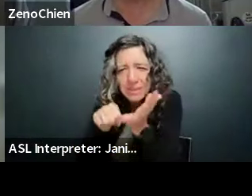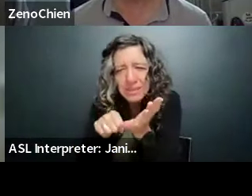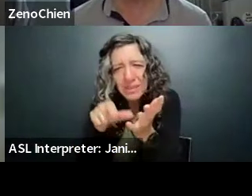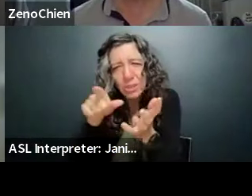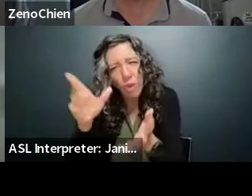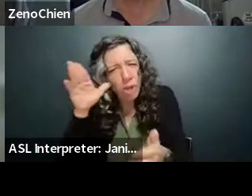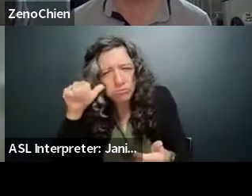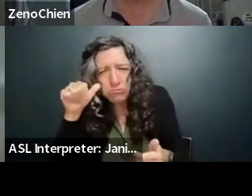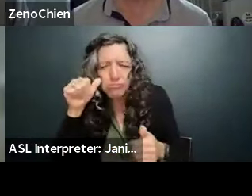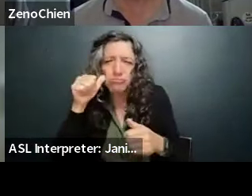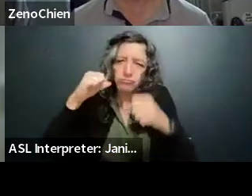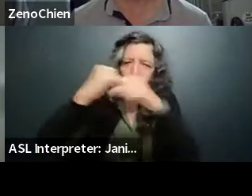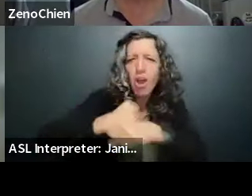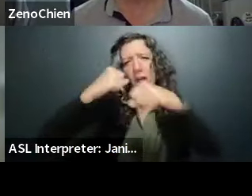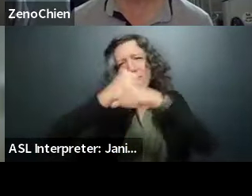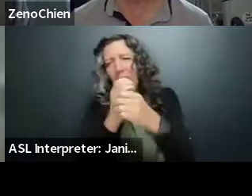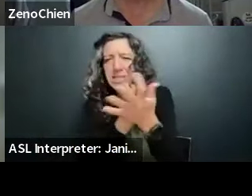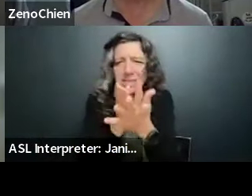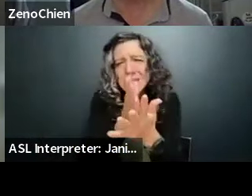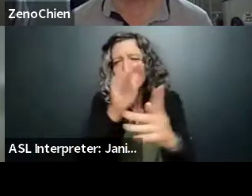So congrats.